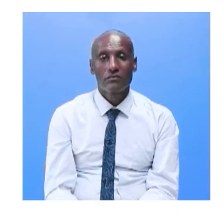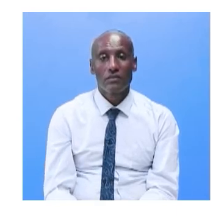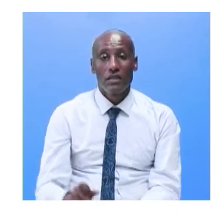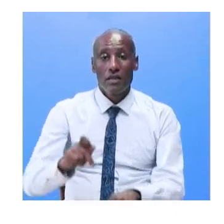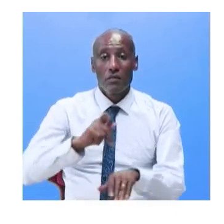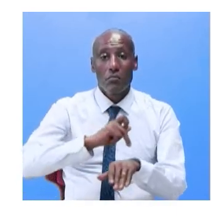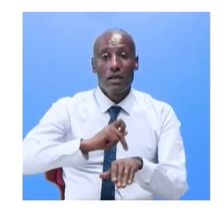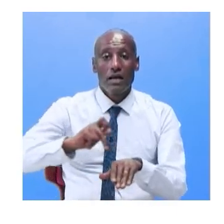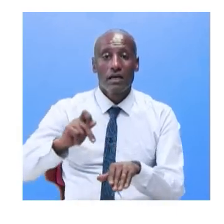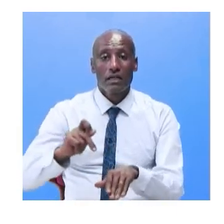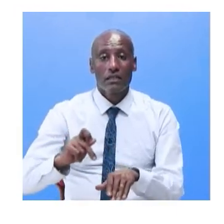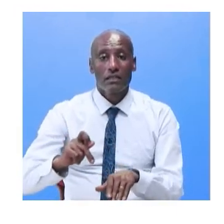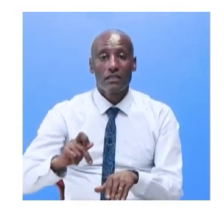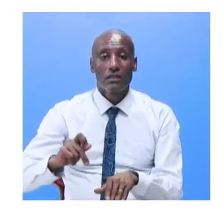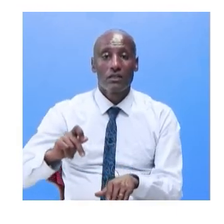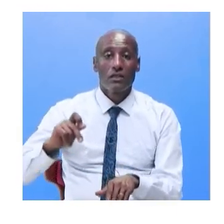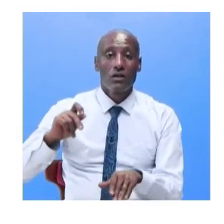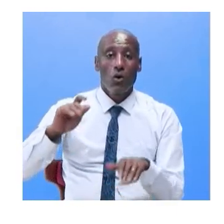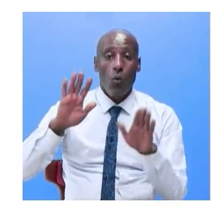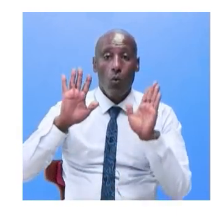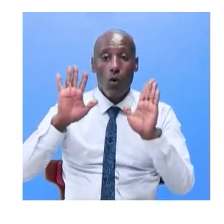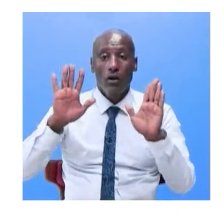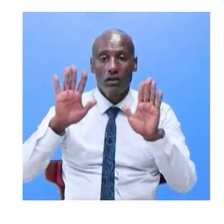blank wall.